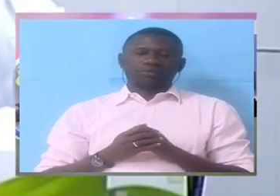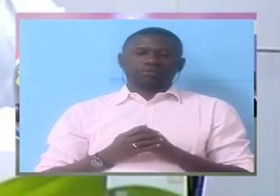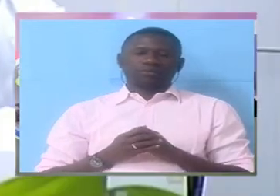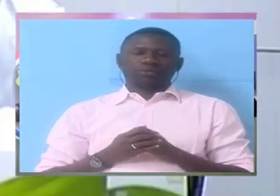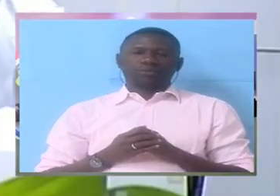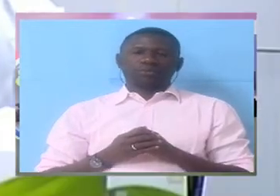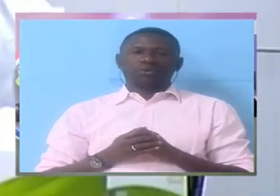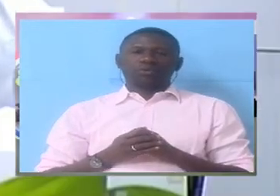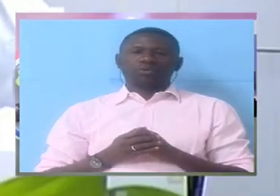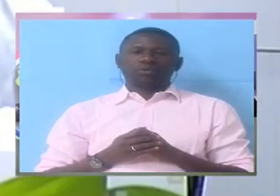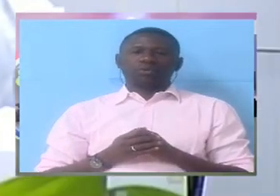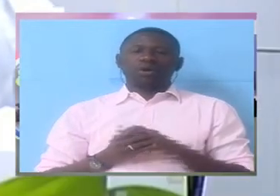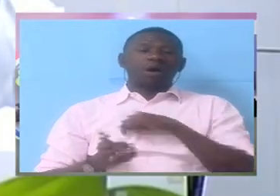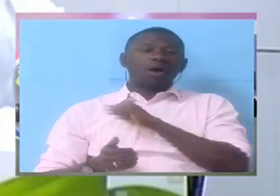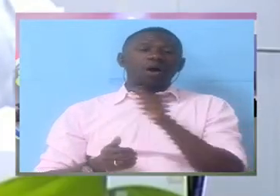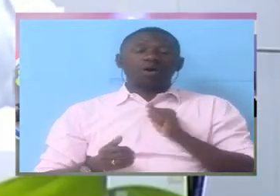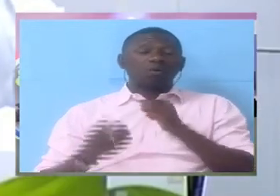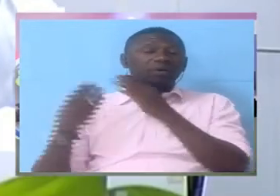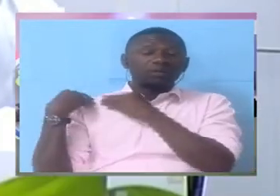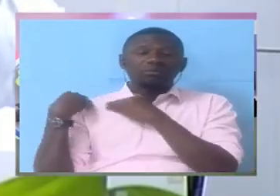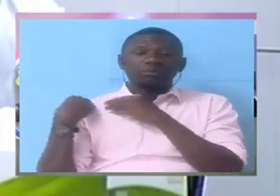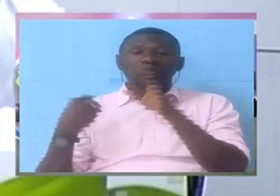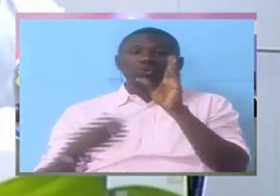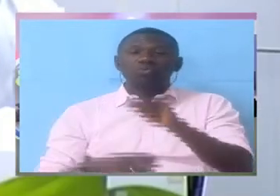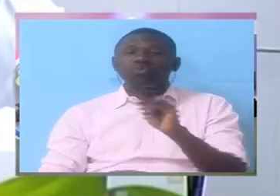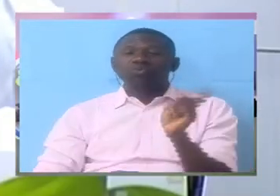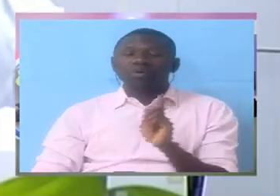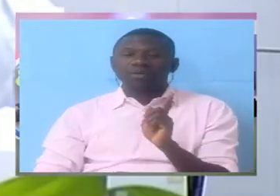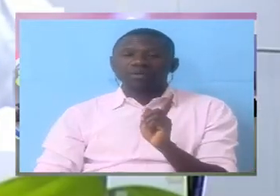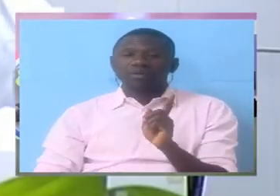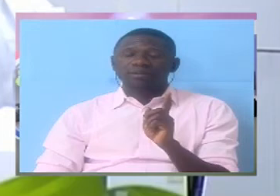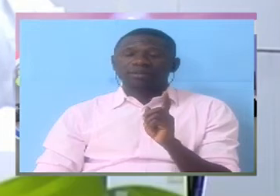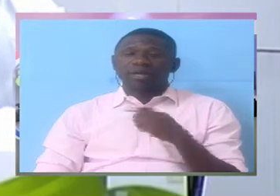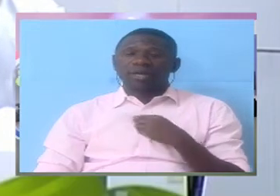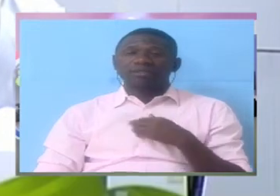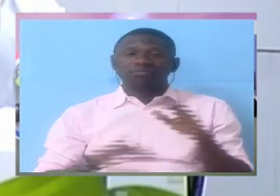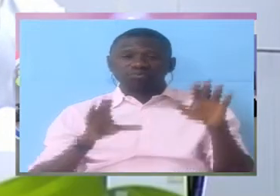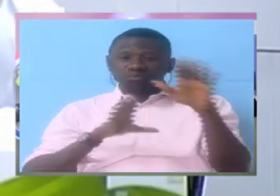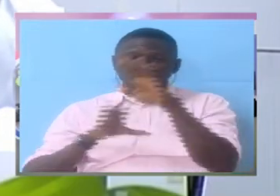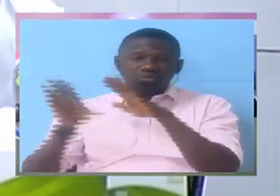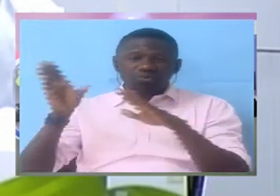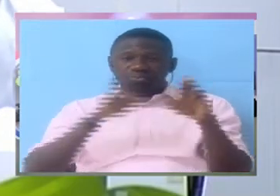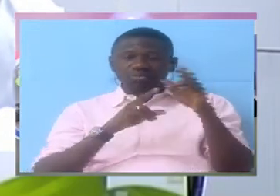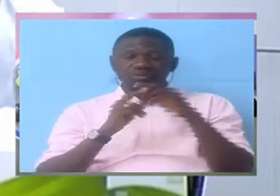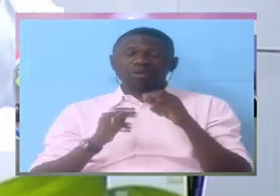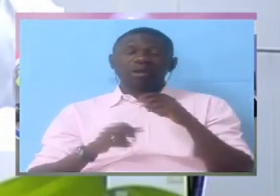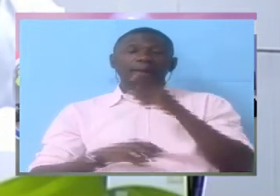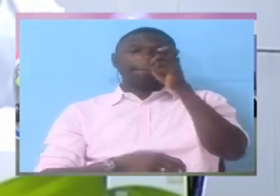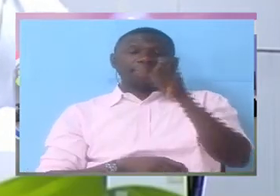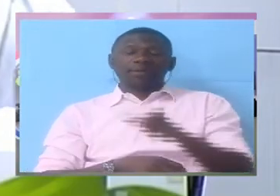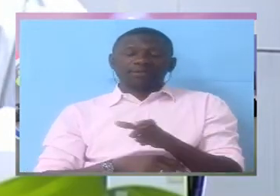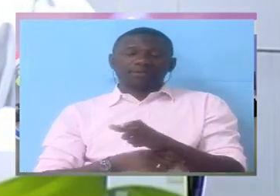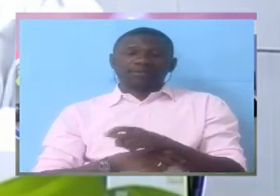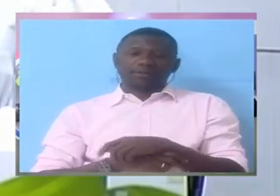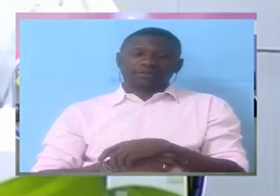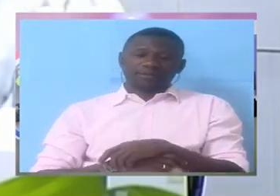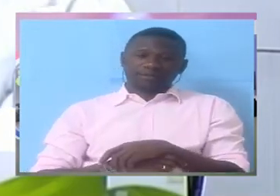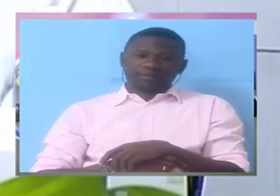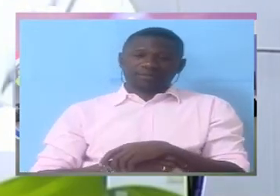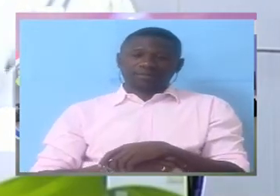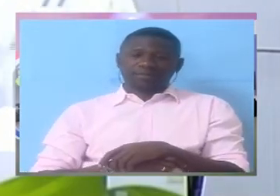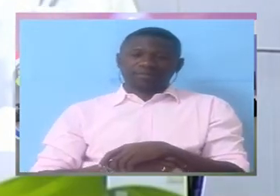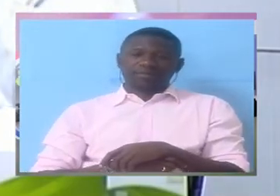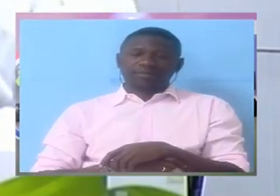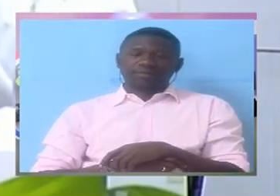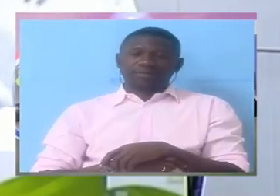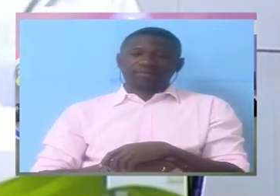Basically what we do bari adoko nyim fongon kamenke as meteorologists ka foko ntelmu alihawa kono doku laleti